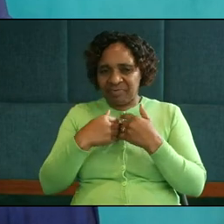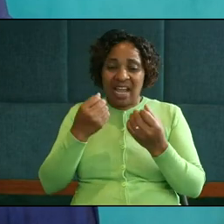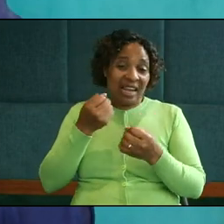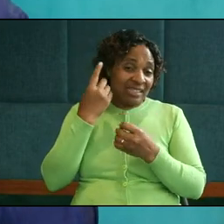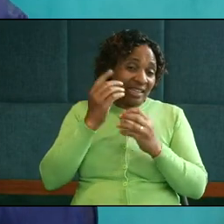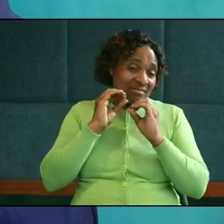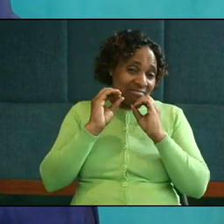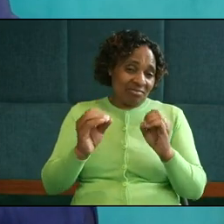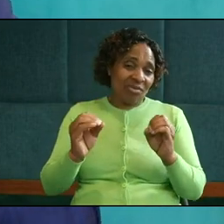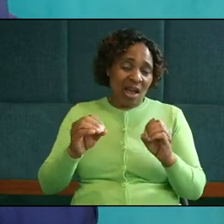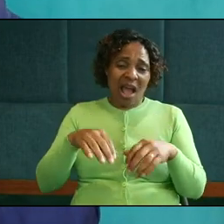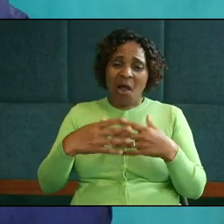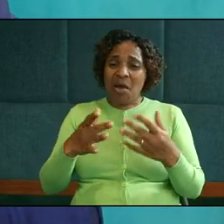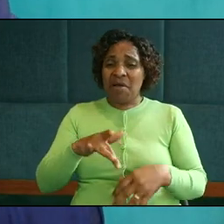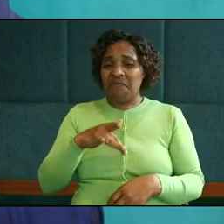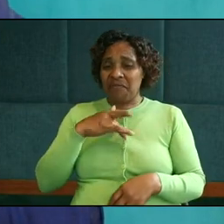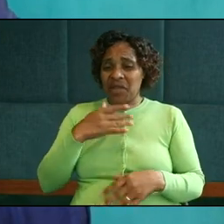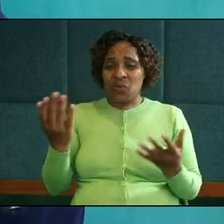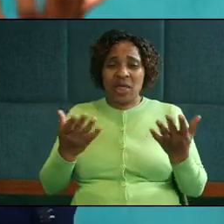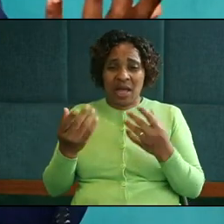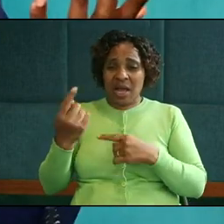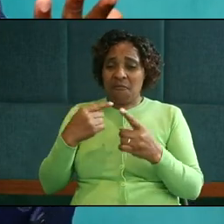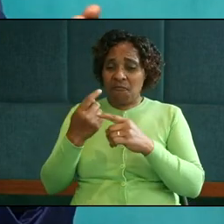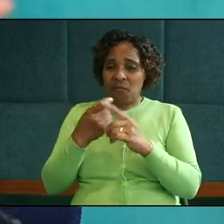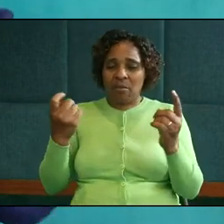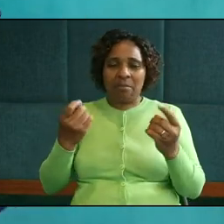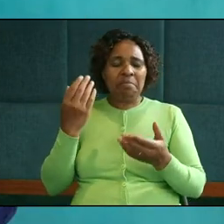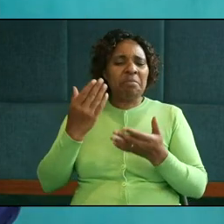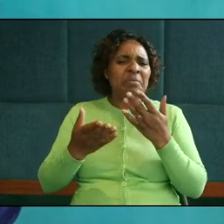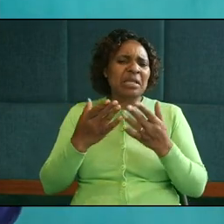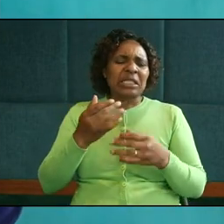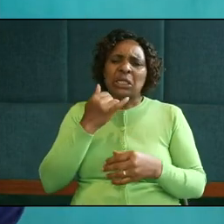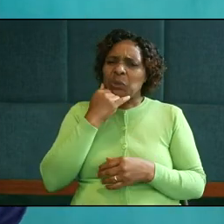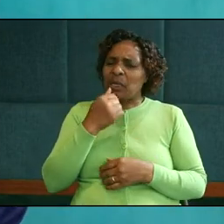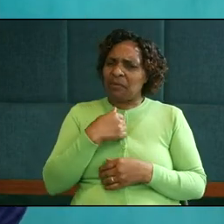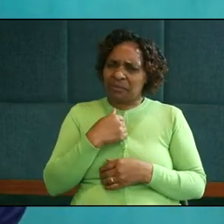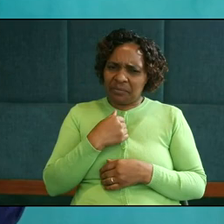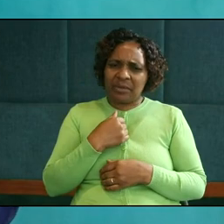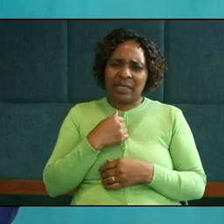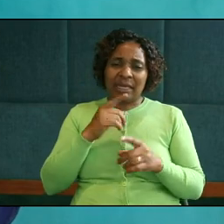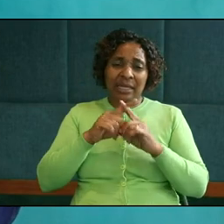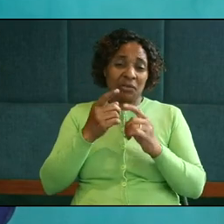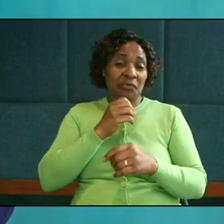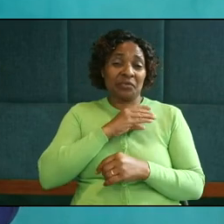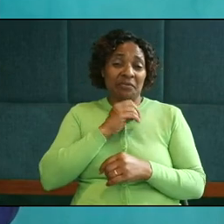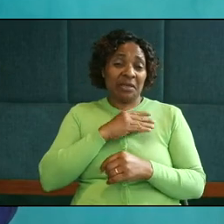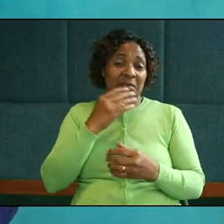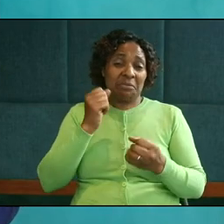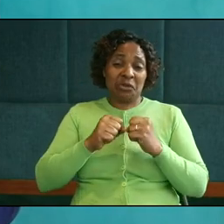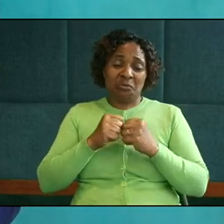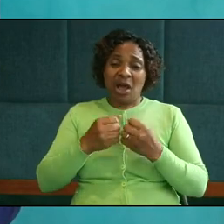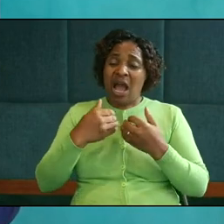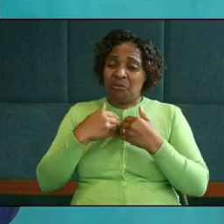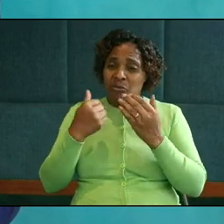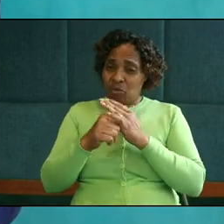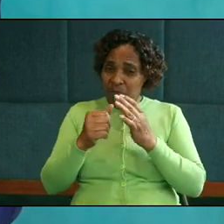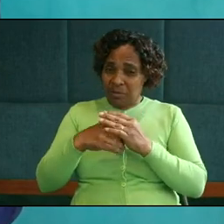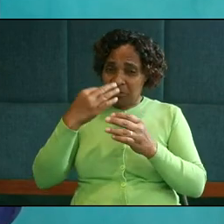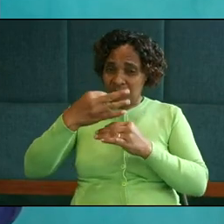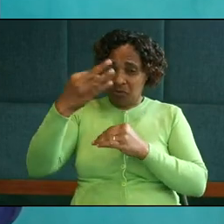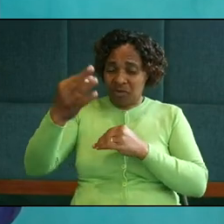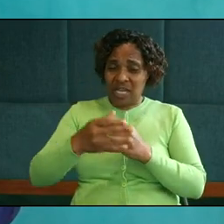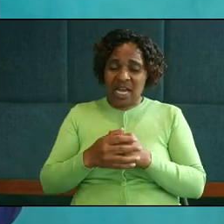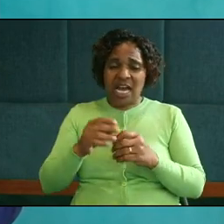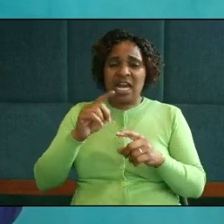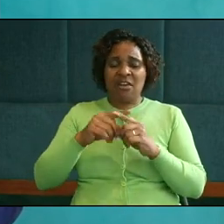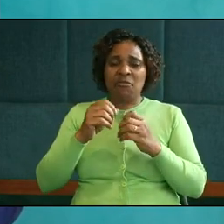understand how I feel, where I'm coming from. Perhaps maybe you're even in the wrong and you're afraid that there might be consequences if you